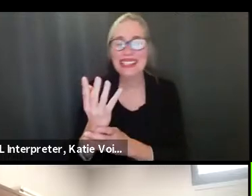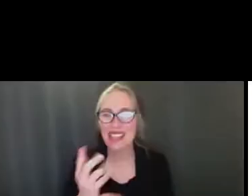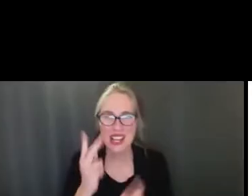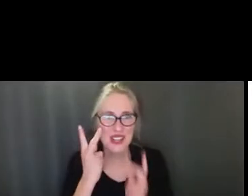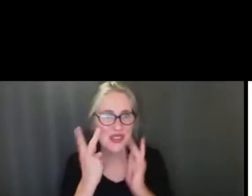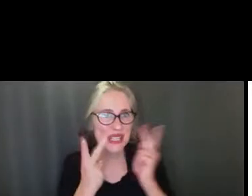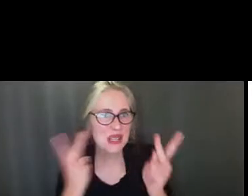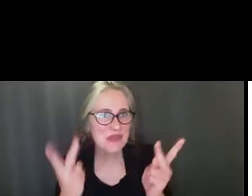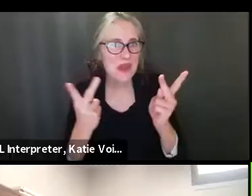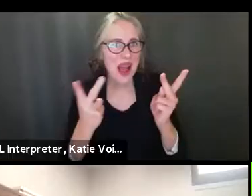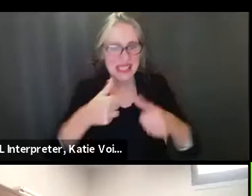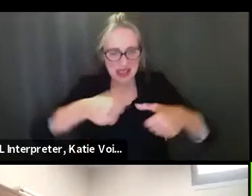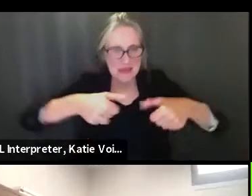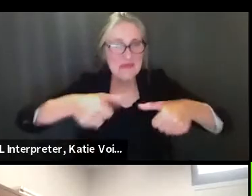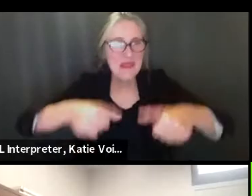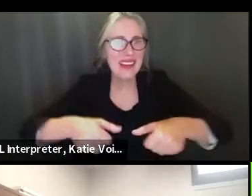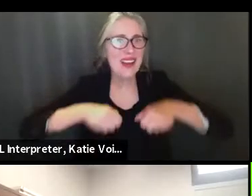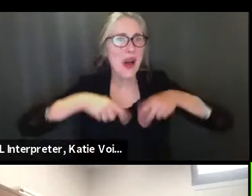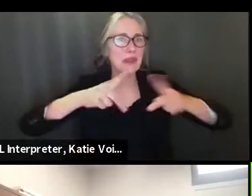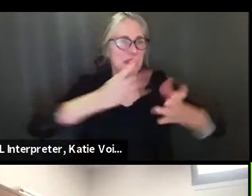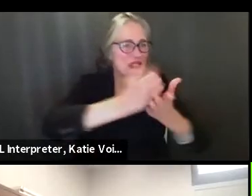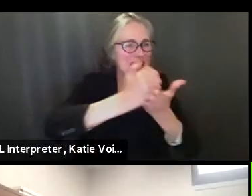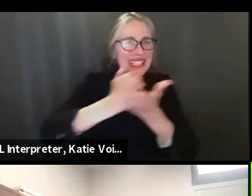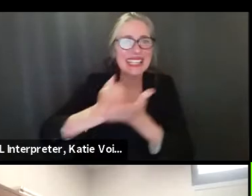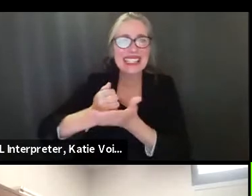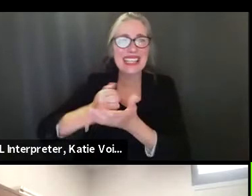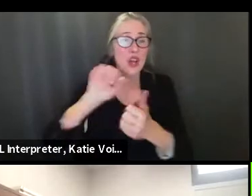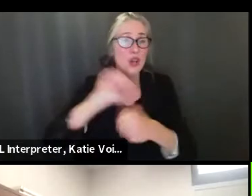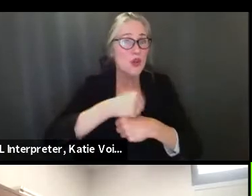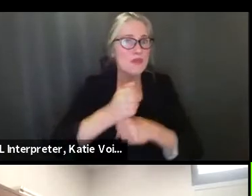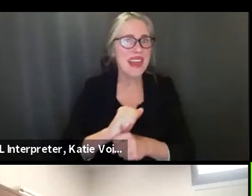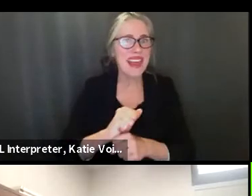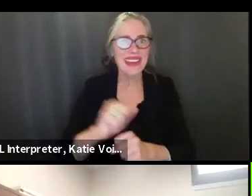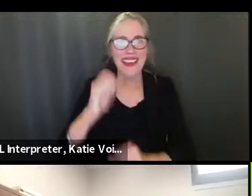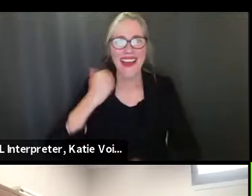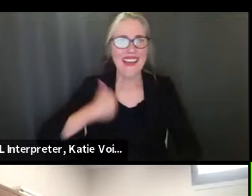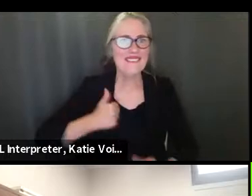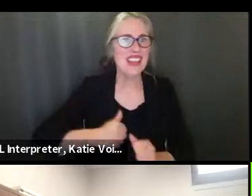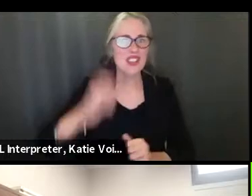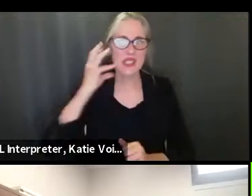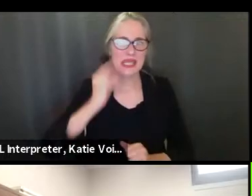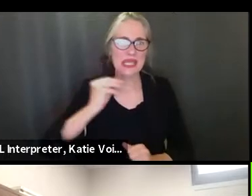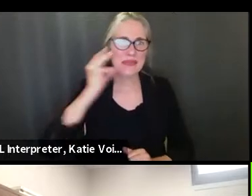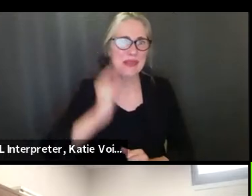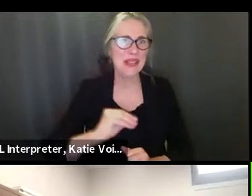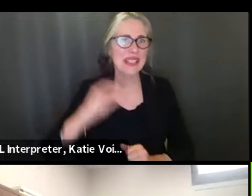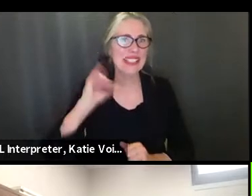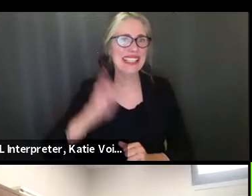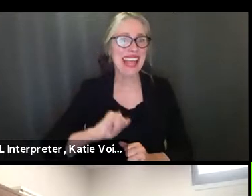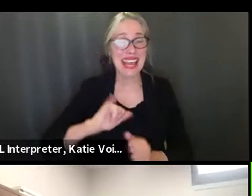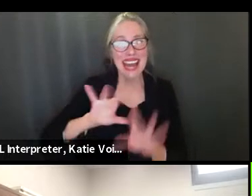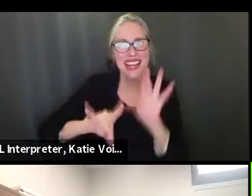puzzles, and opportunities for students to create collaborative adventures that help them to